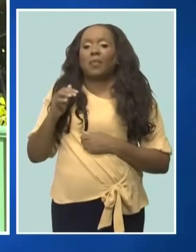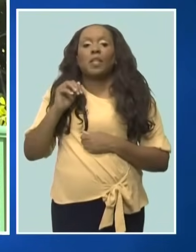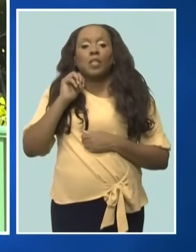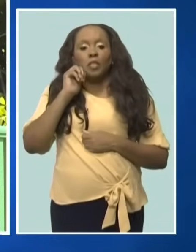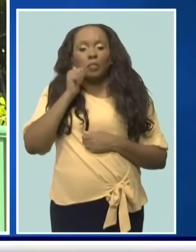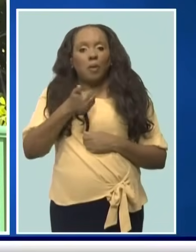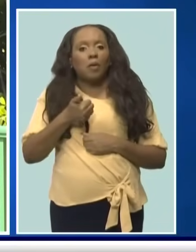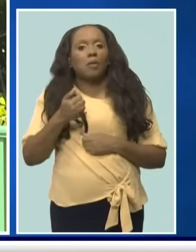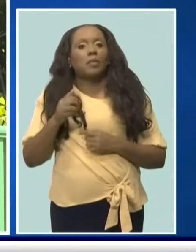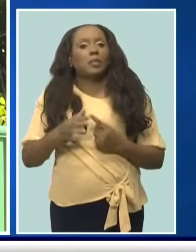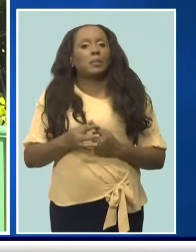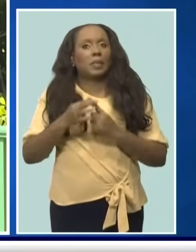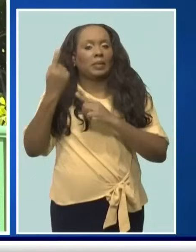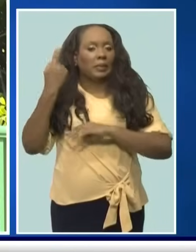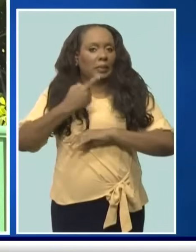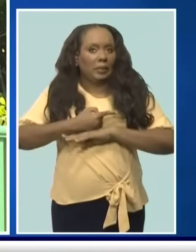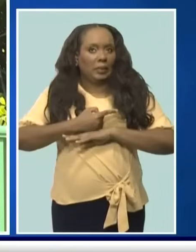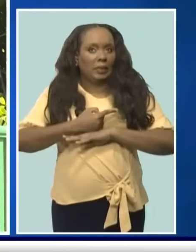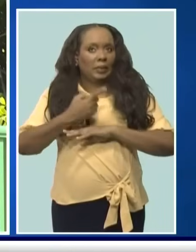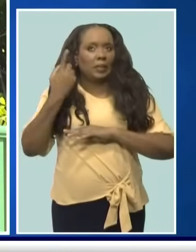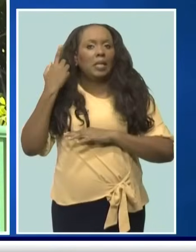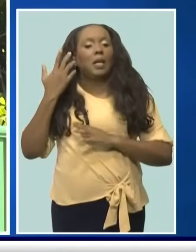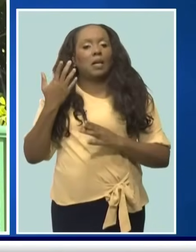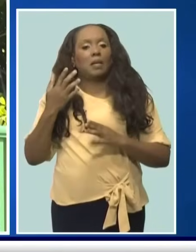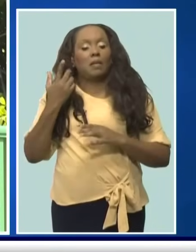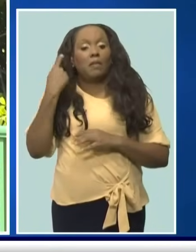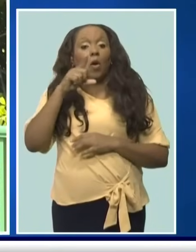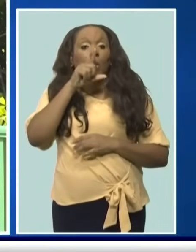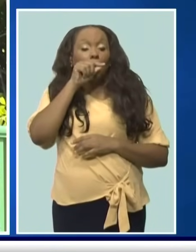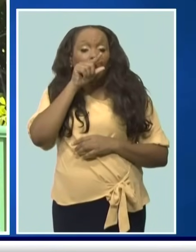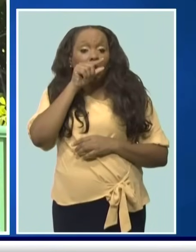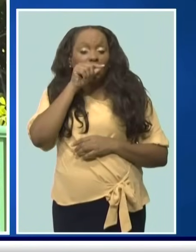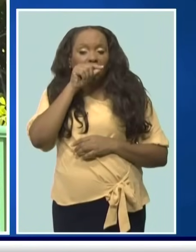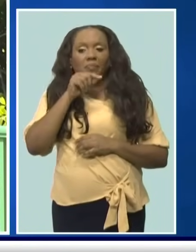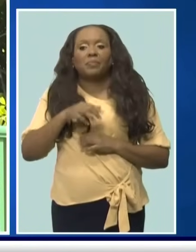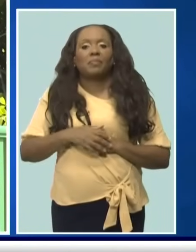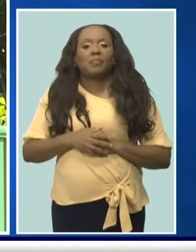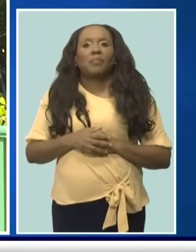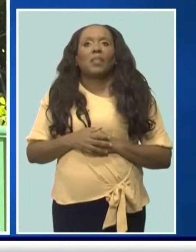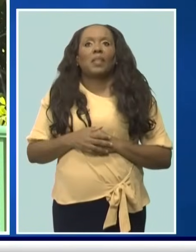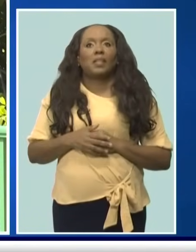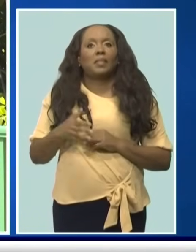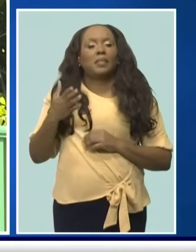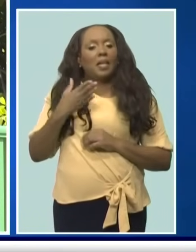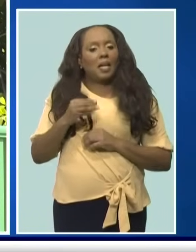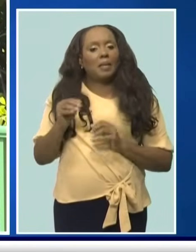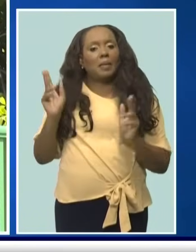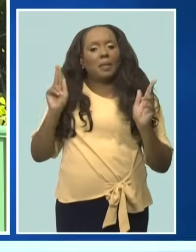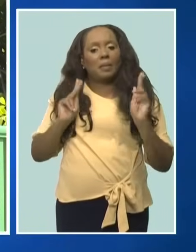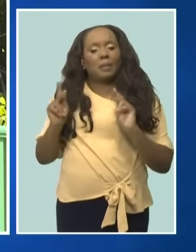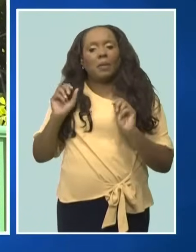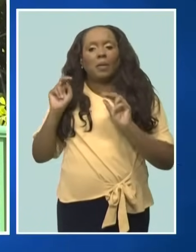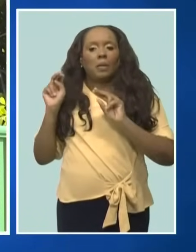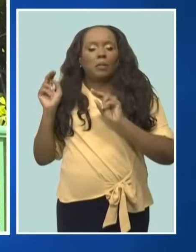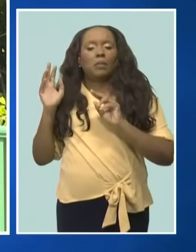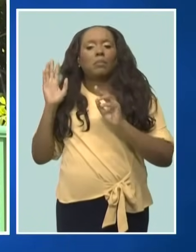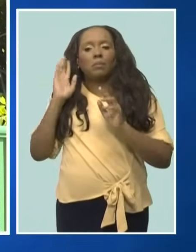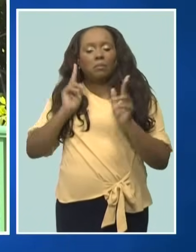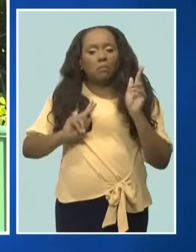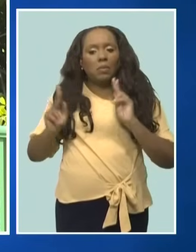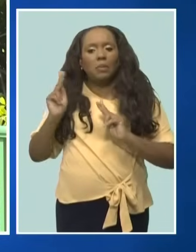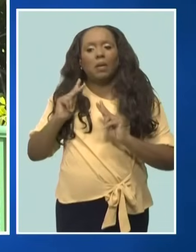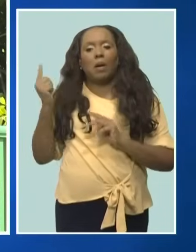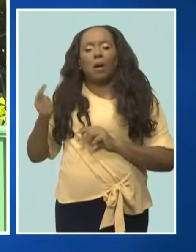and for the first time in 10 years, passionate bird watchers and lovers will be welcomed back to the sanctuary as part of the Caribbean